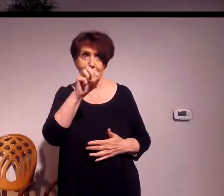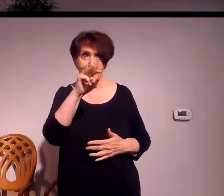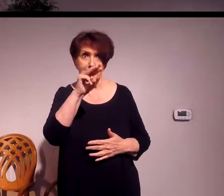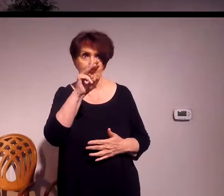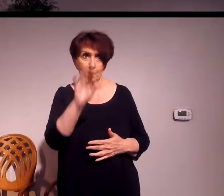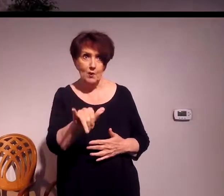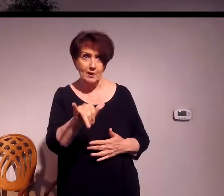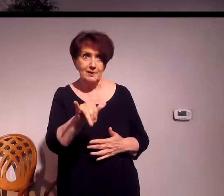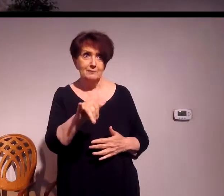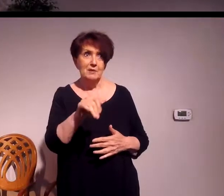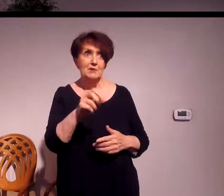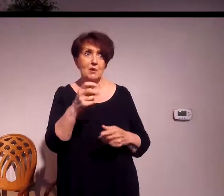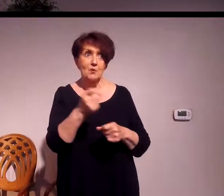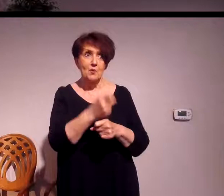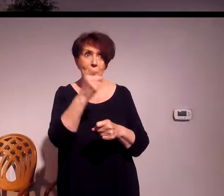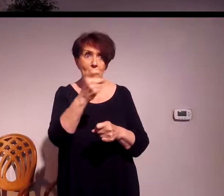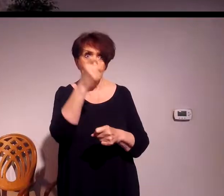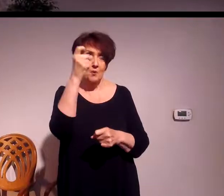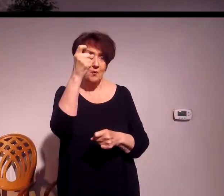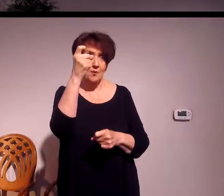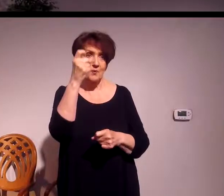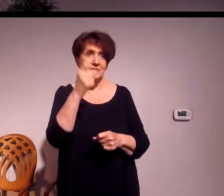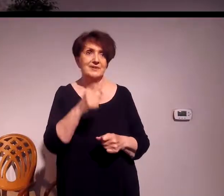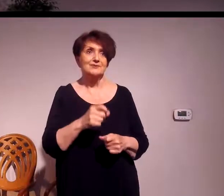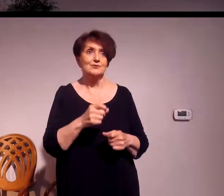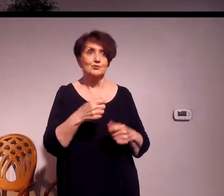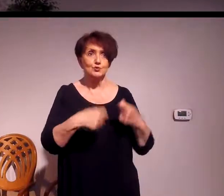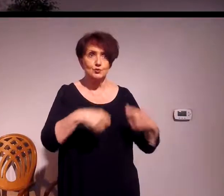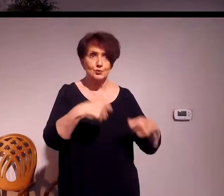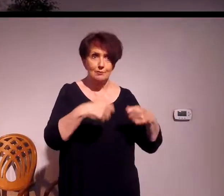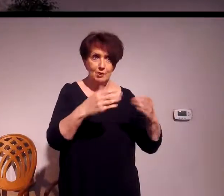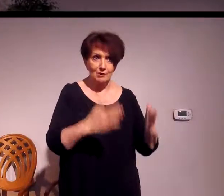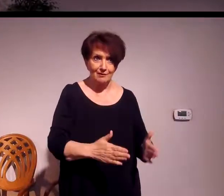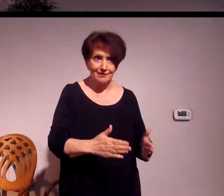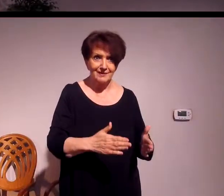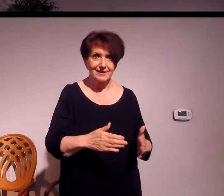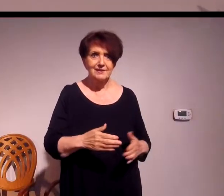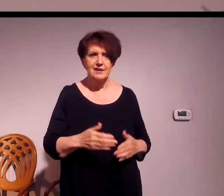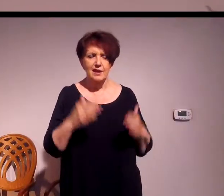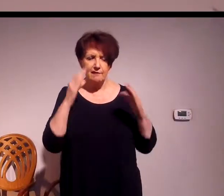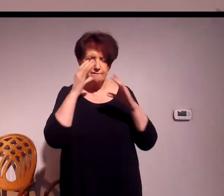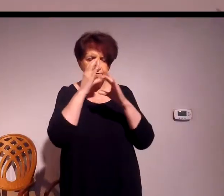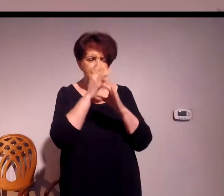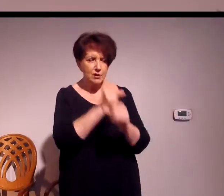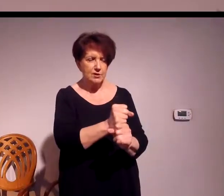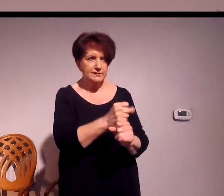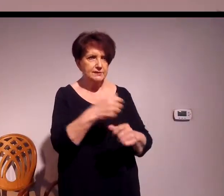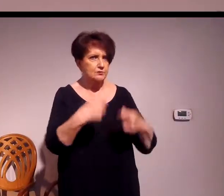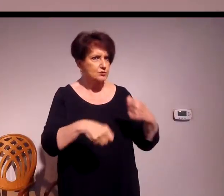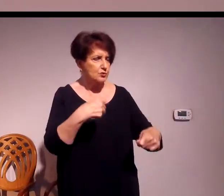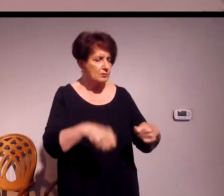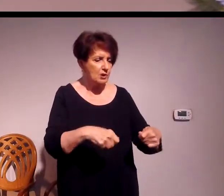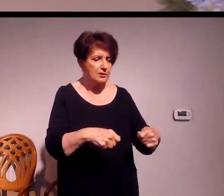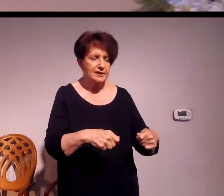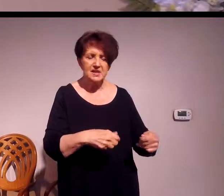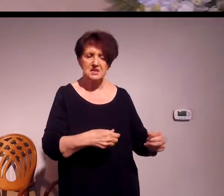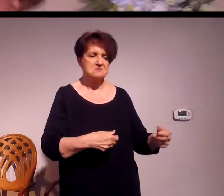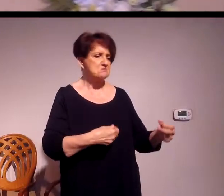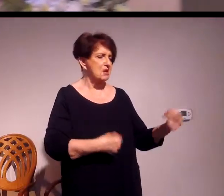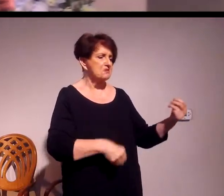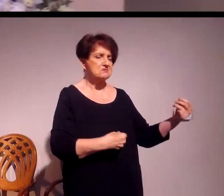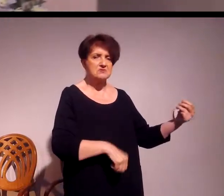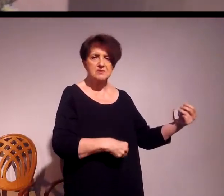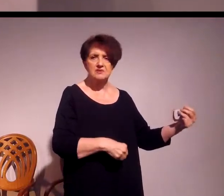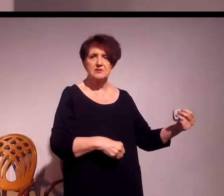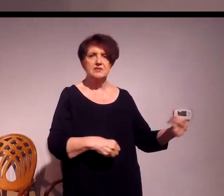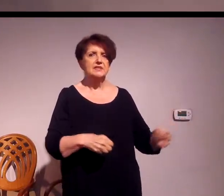okay? But that's because he focuses on the drums. He doesn't try to play the bass. He doesn't try to play a trumpet. He doesn't